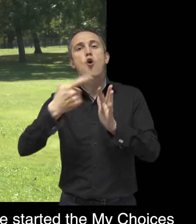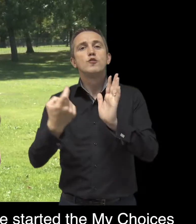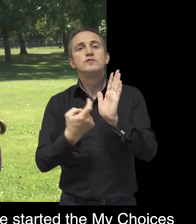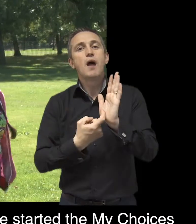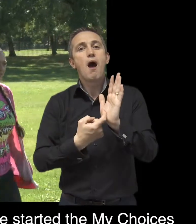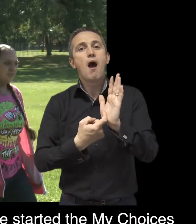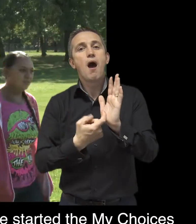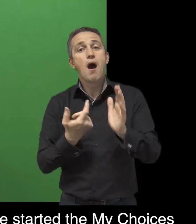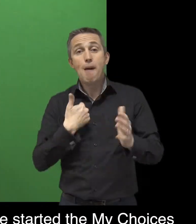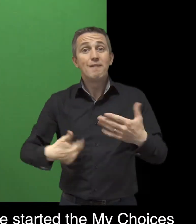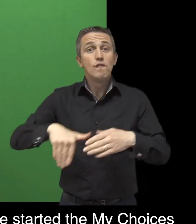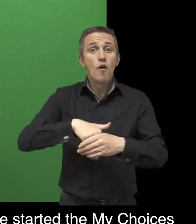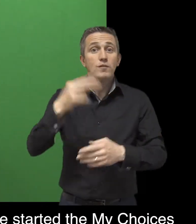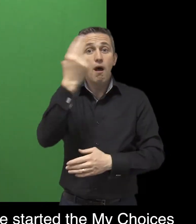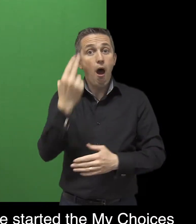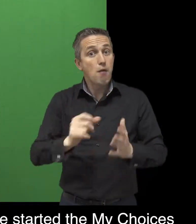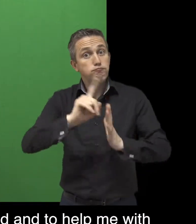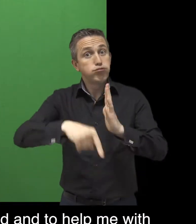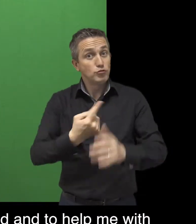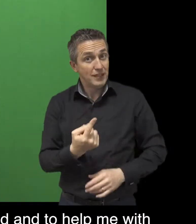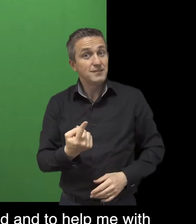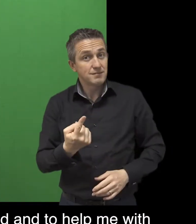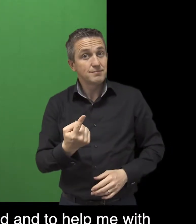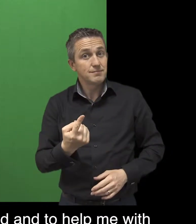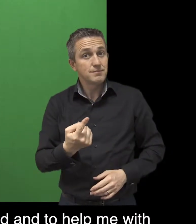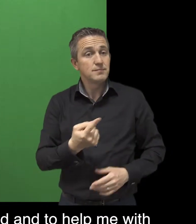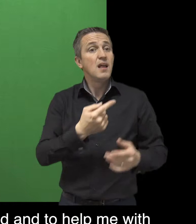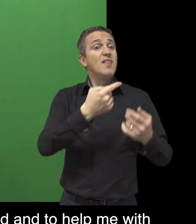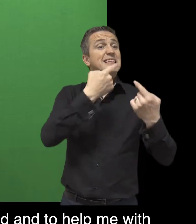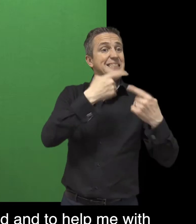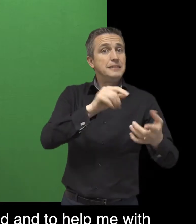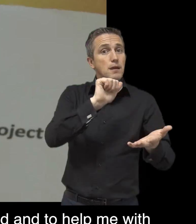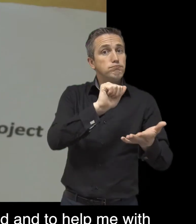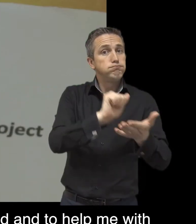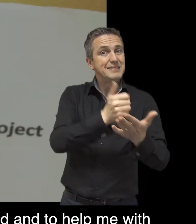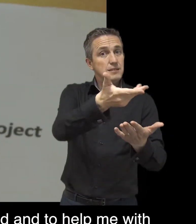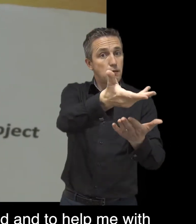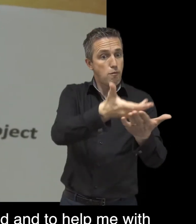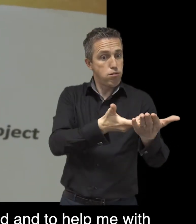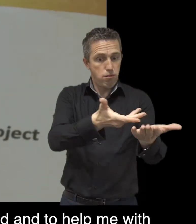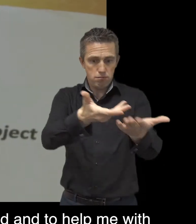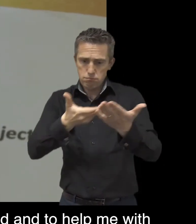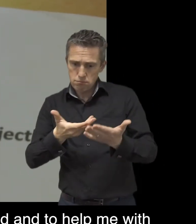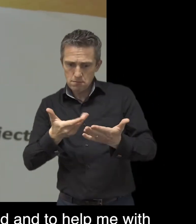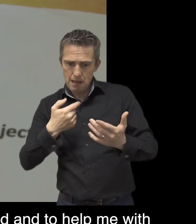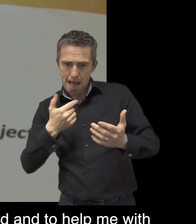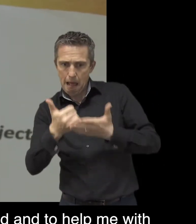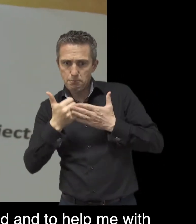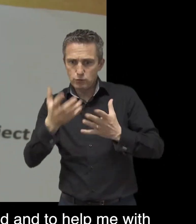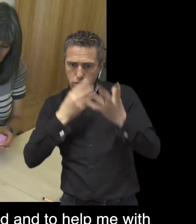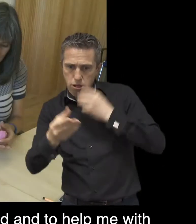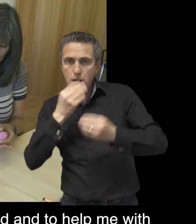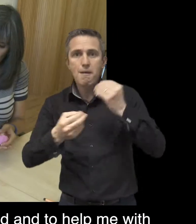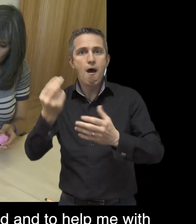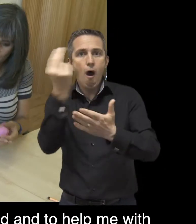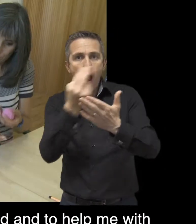doing an art project. An art teacher on the project printed a report for me so I could, and to help me with ideas